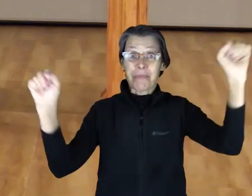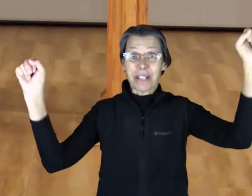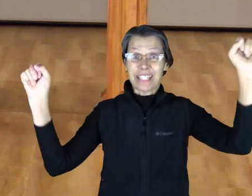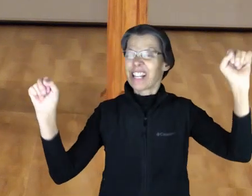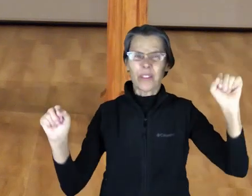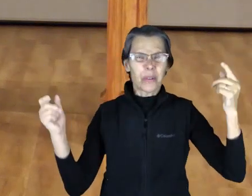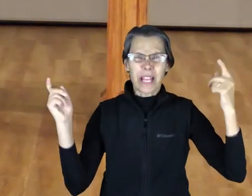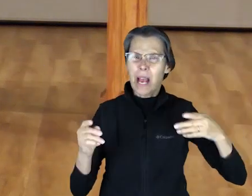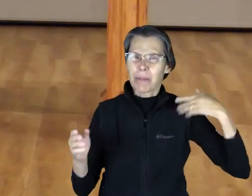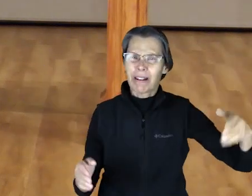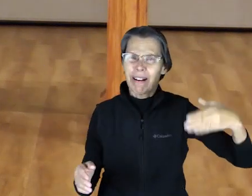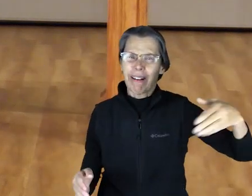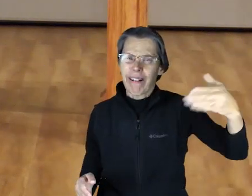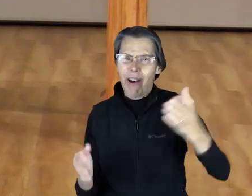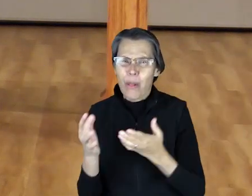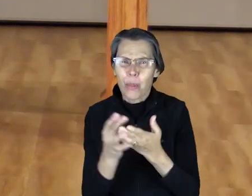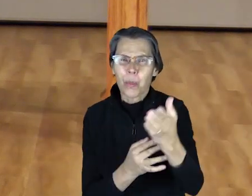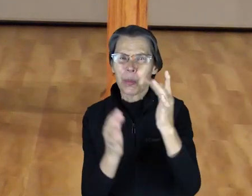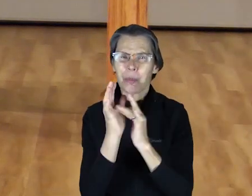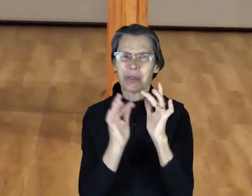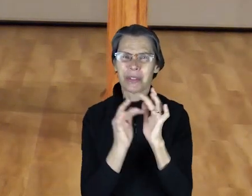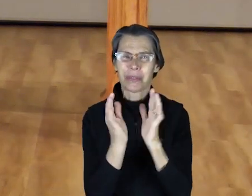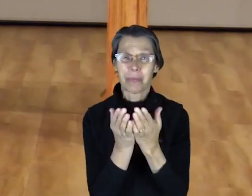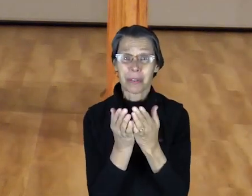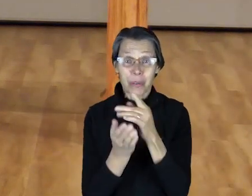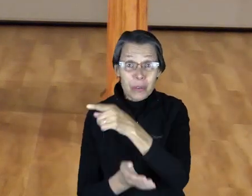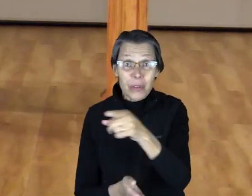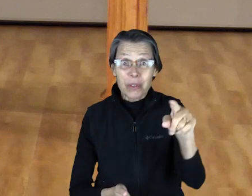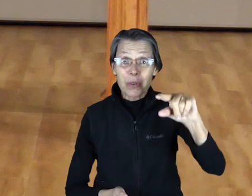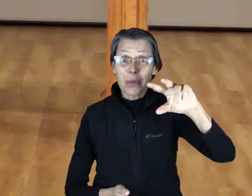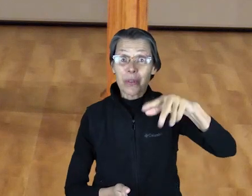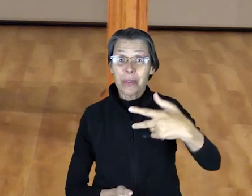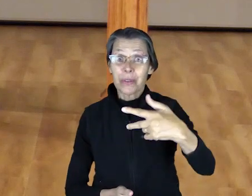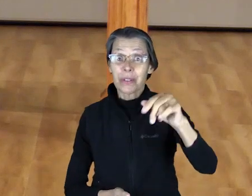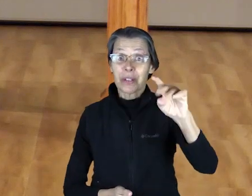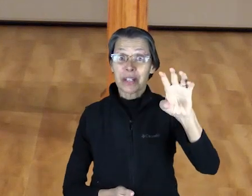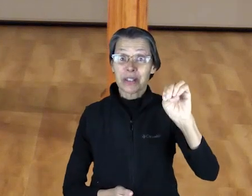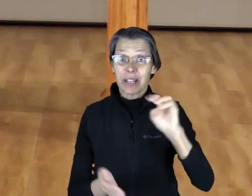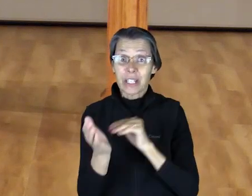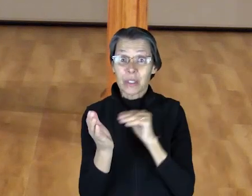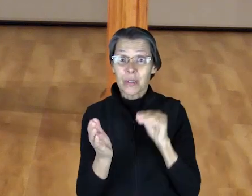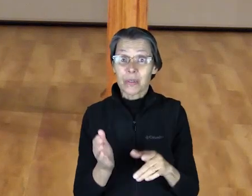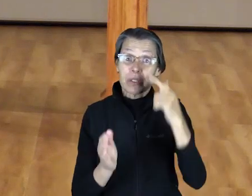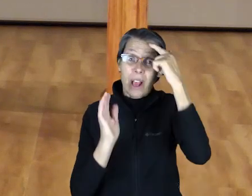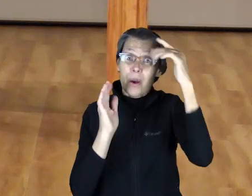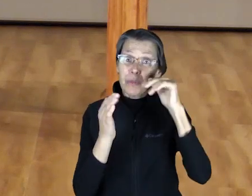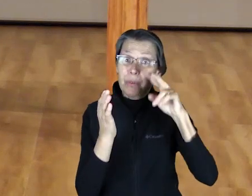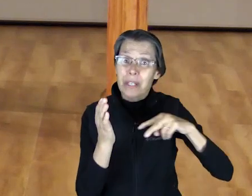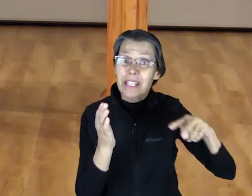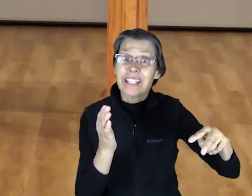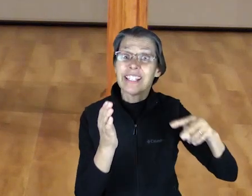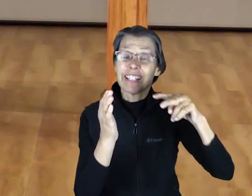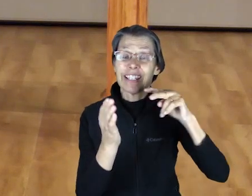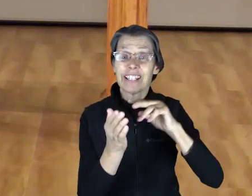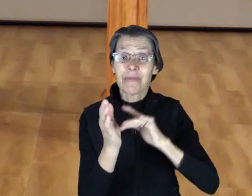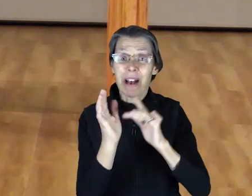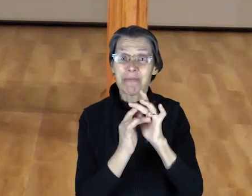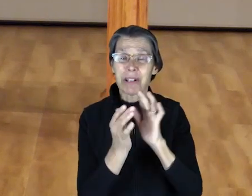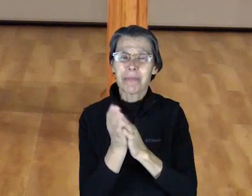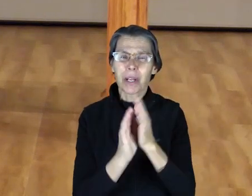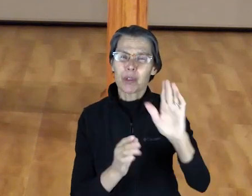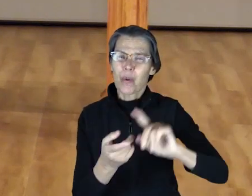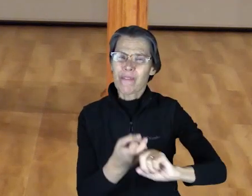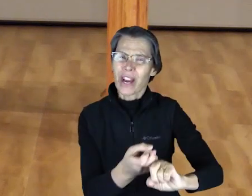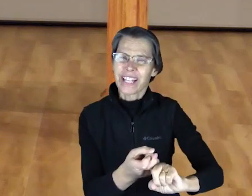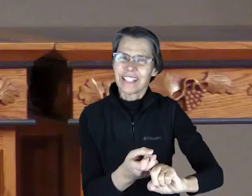liberated run throughout the scriptures. And third graders, I hope you get to know your Bible so that it becomes a friend. And I hope that's true